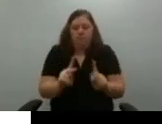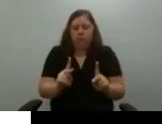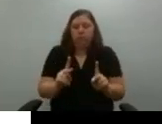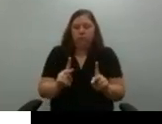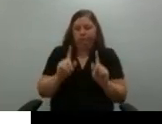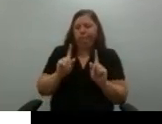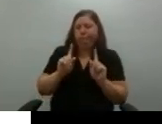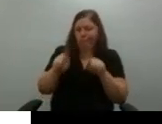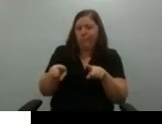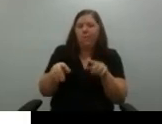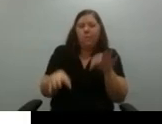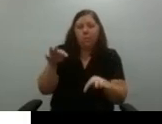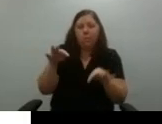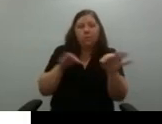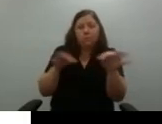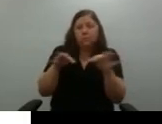immigration judge.